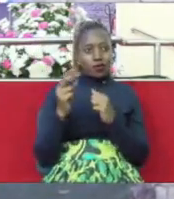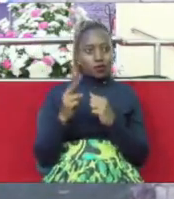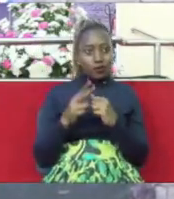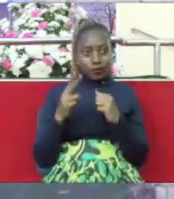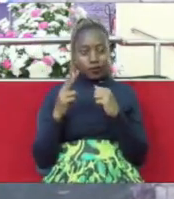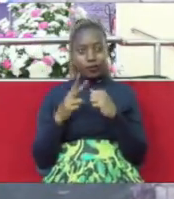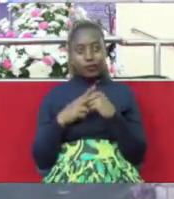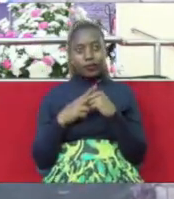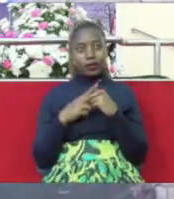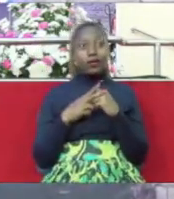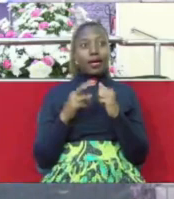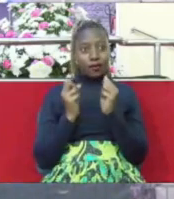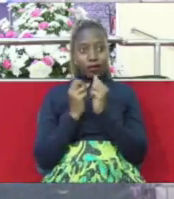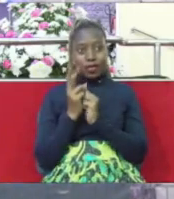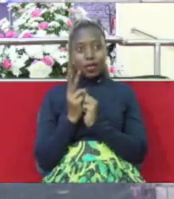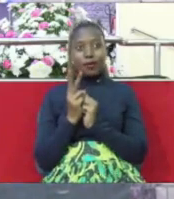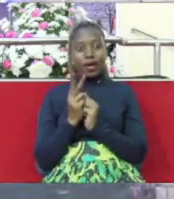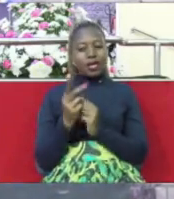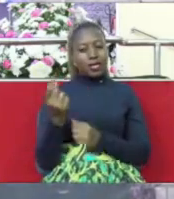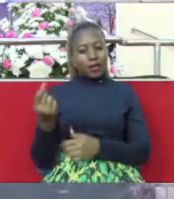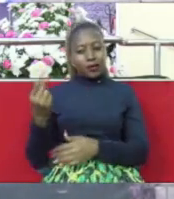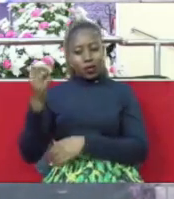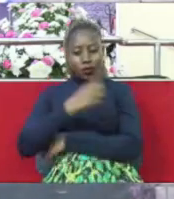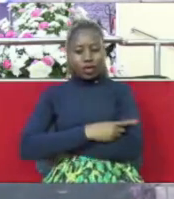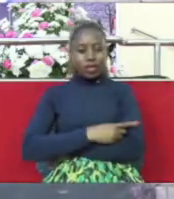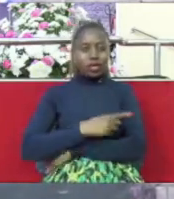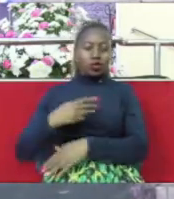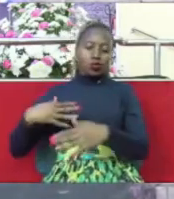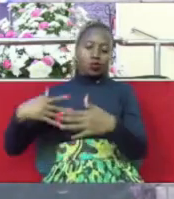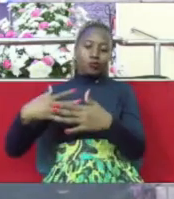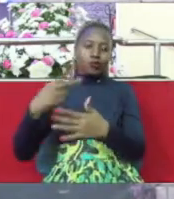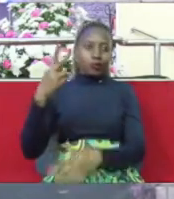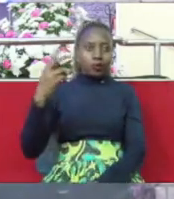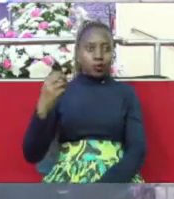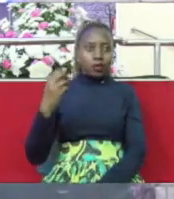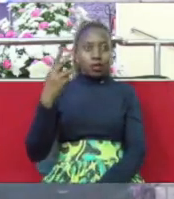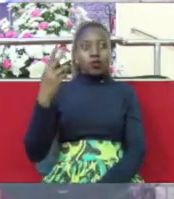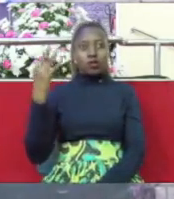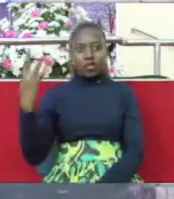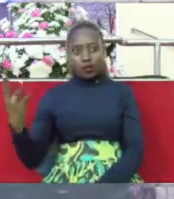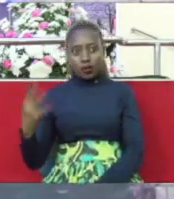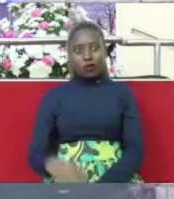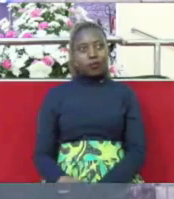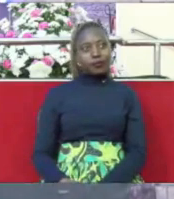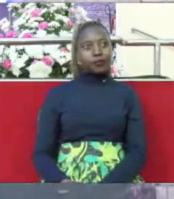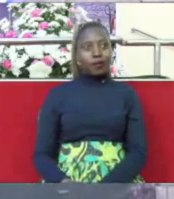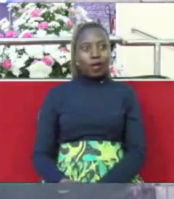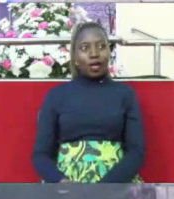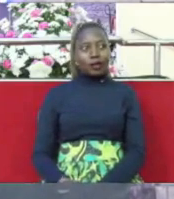chache tu zimebaki tuingie mwaka wa 24. I also want to take this opportunity to thank God for our bishop and our mom. Kwa hivyo nachukua